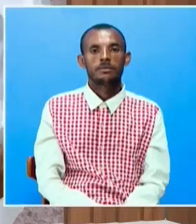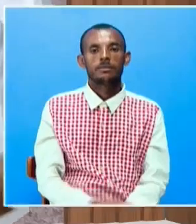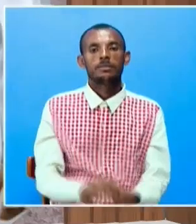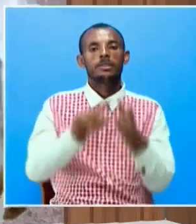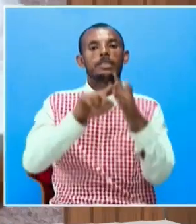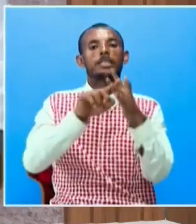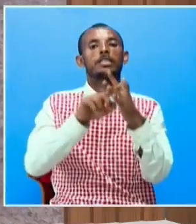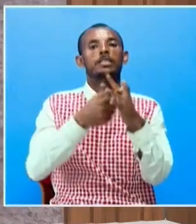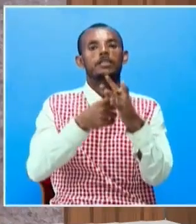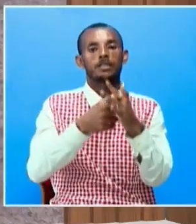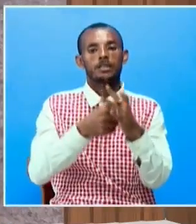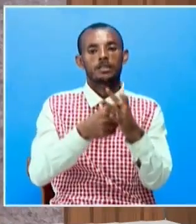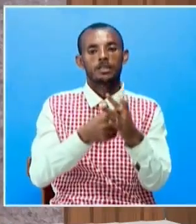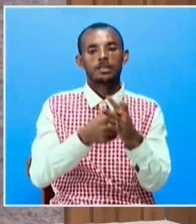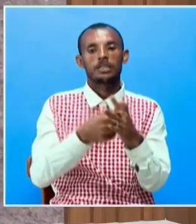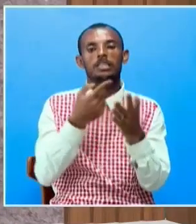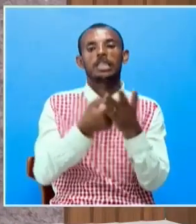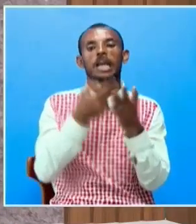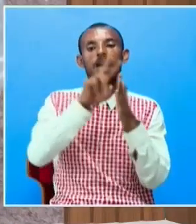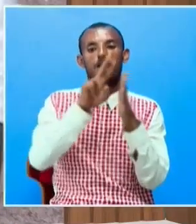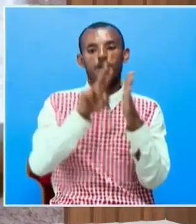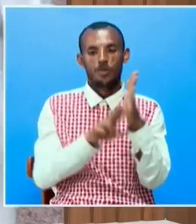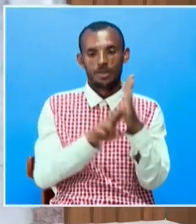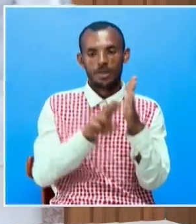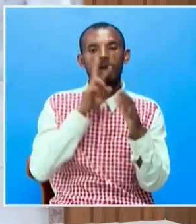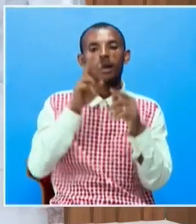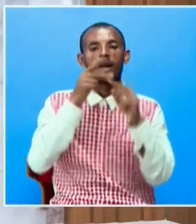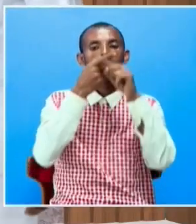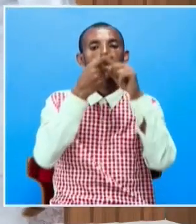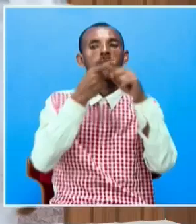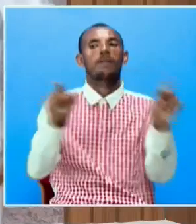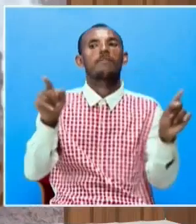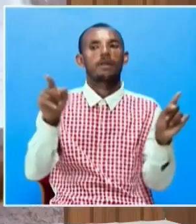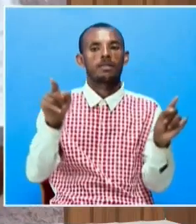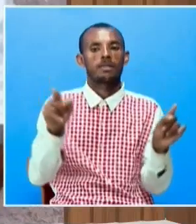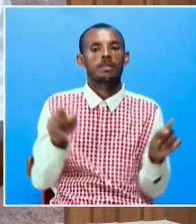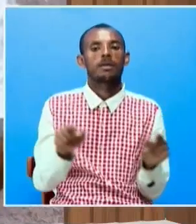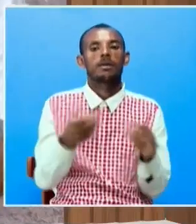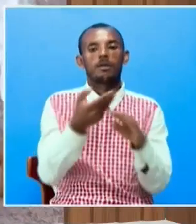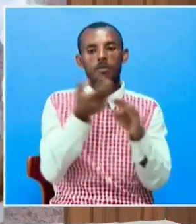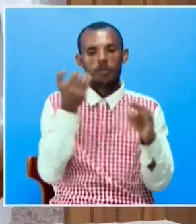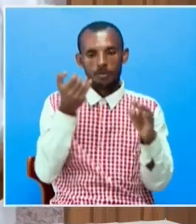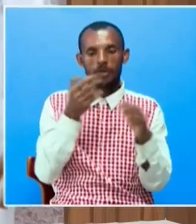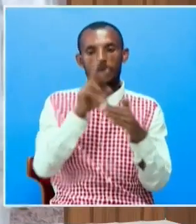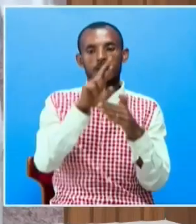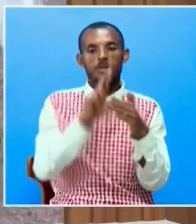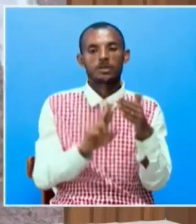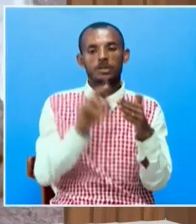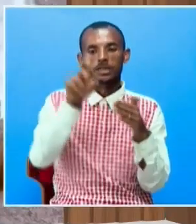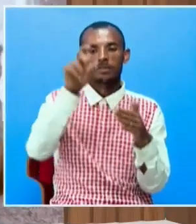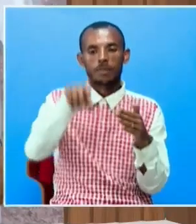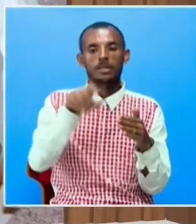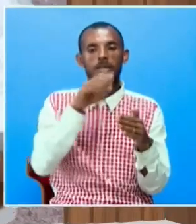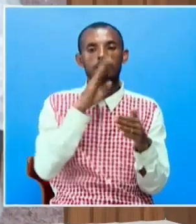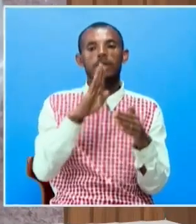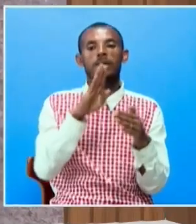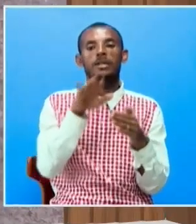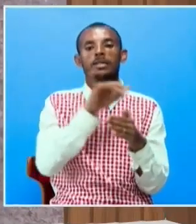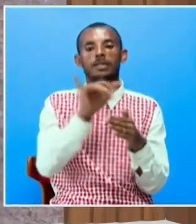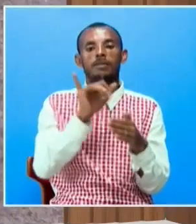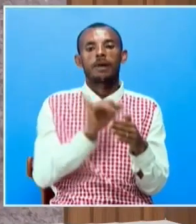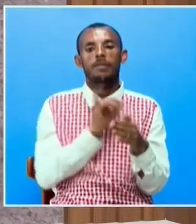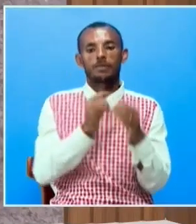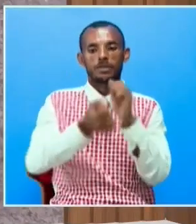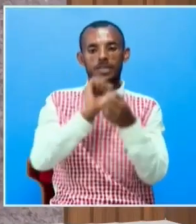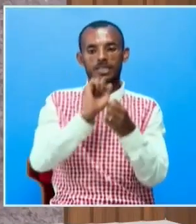Since, as you can see here, these two are different units. Before ratio is stated, the unit must be same. So I have to change the